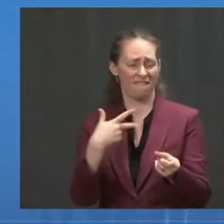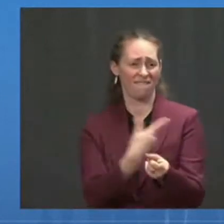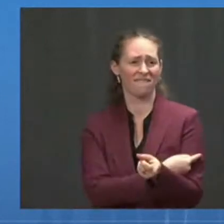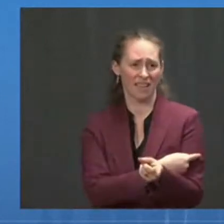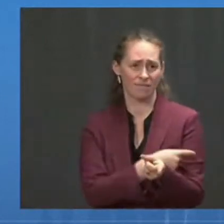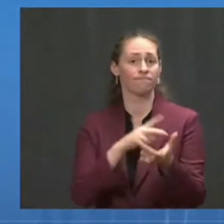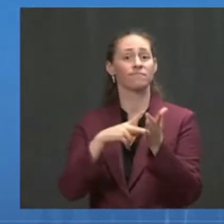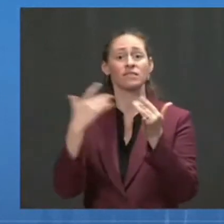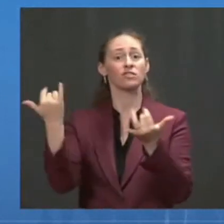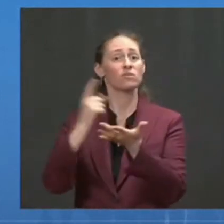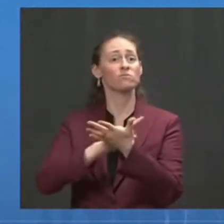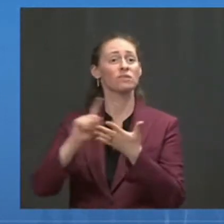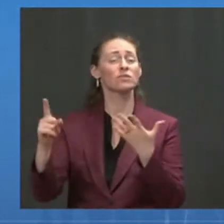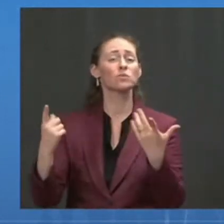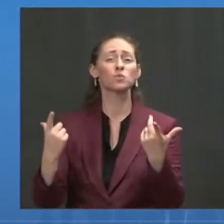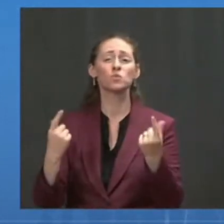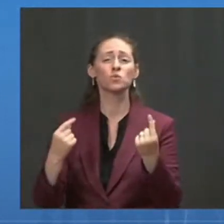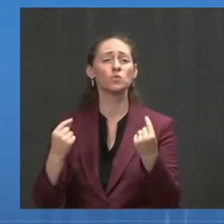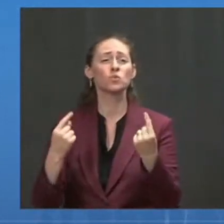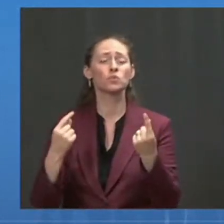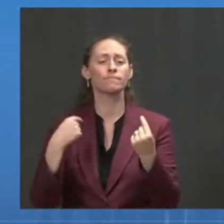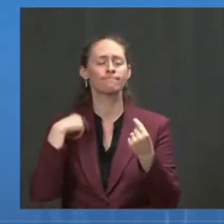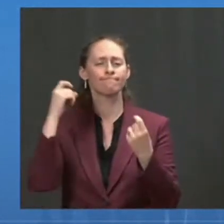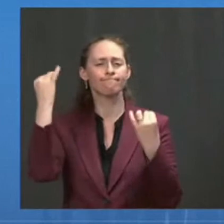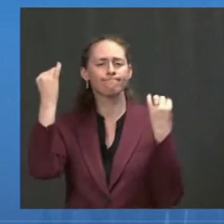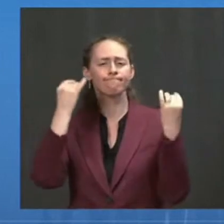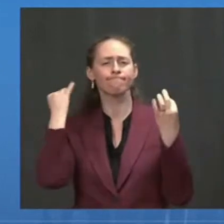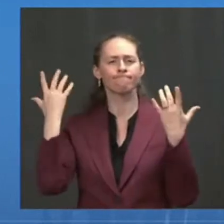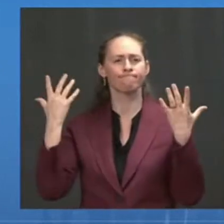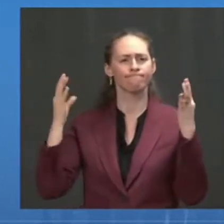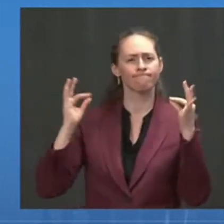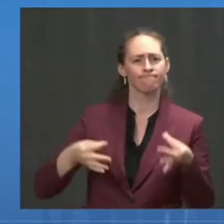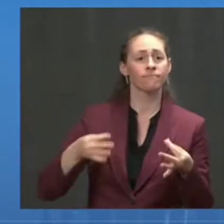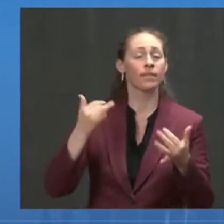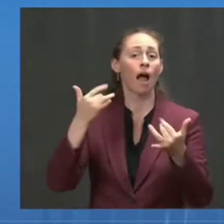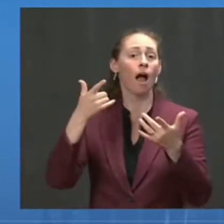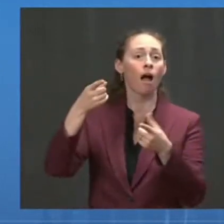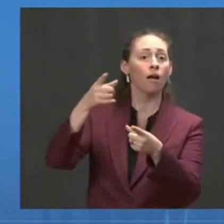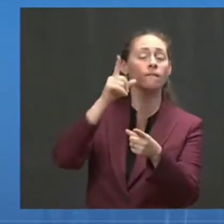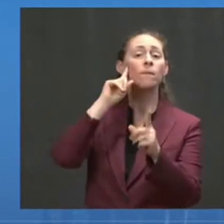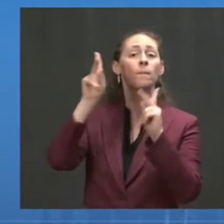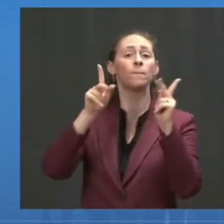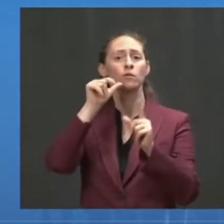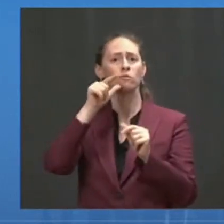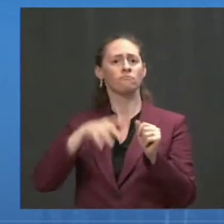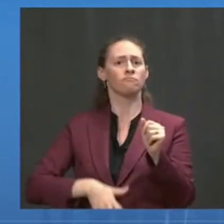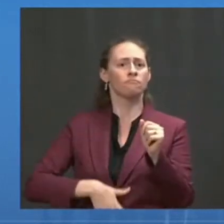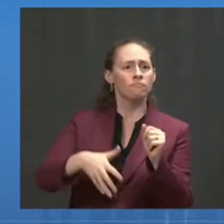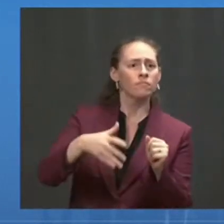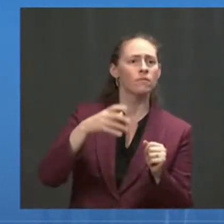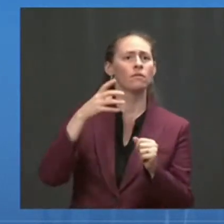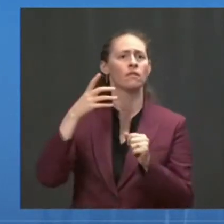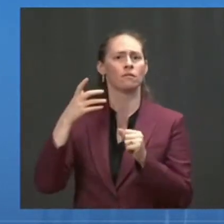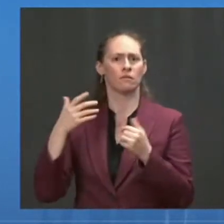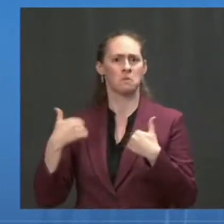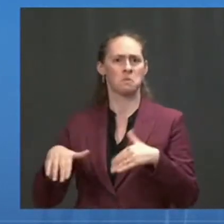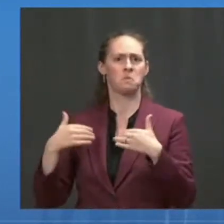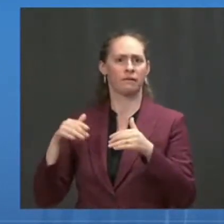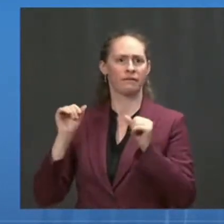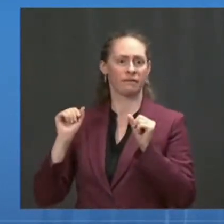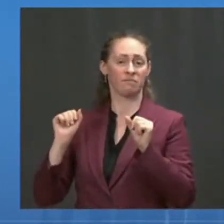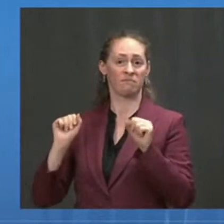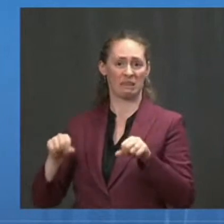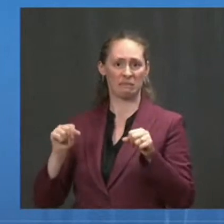for Americans. First, for pregnant people who are at higher risk of severe illness from COVID-19, we